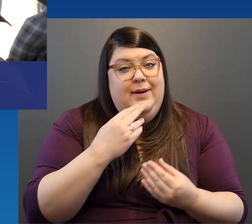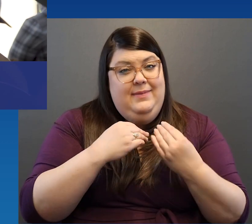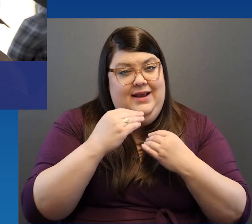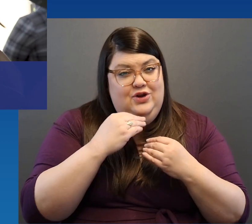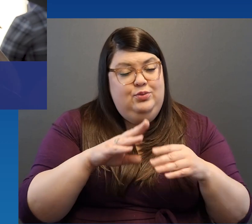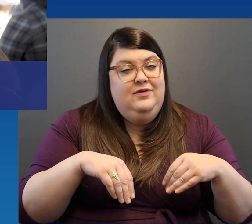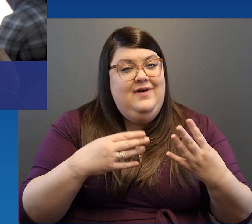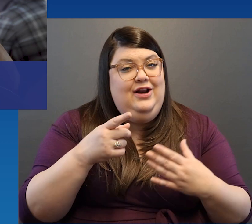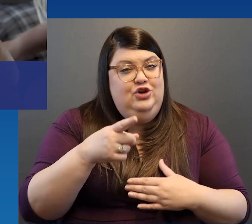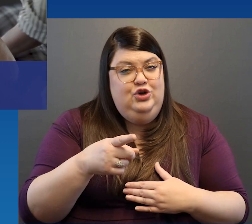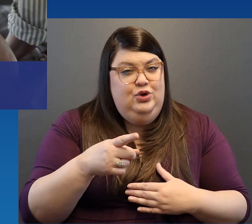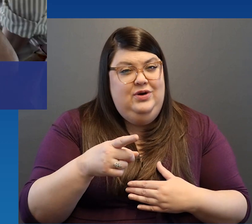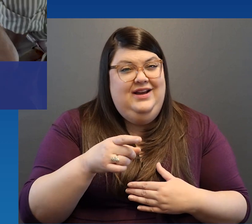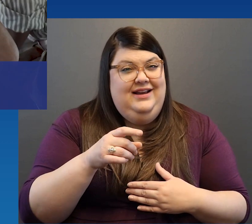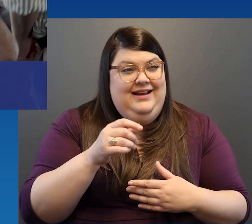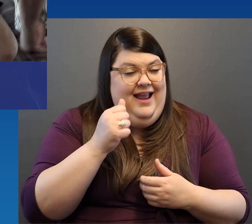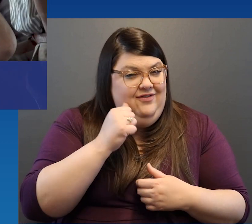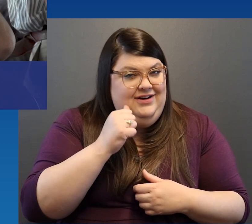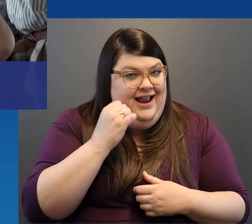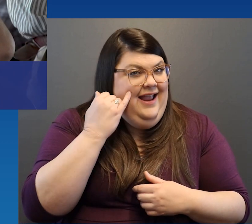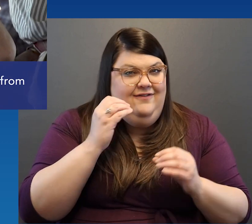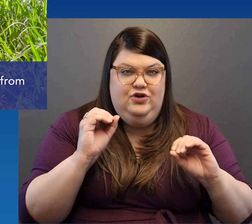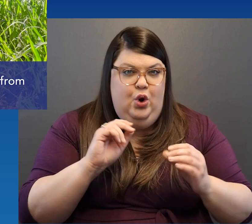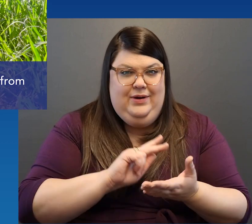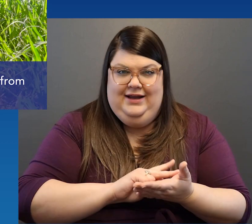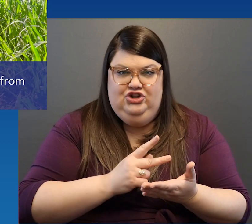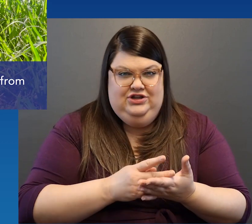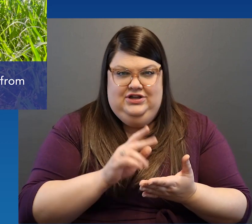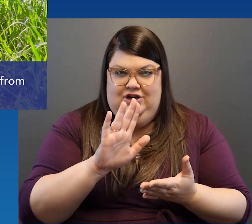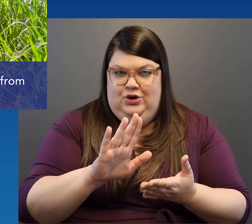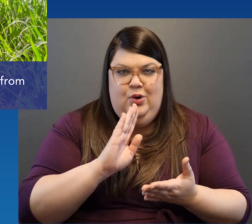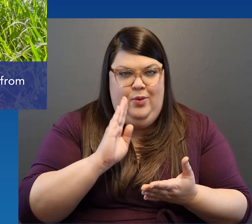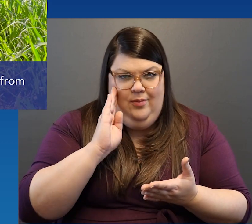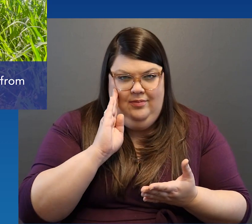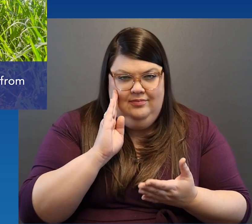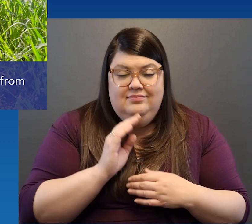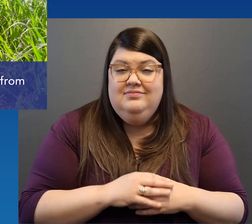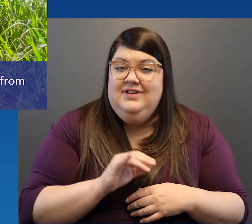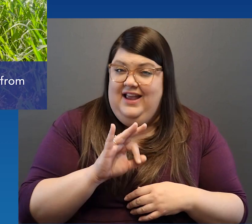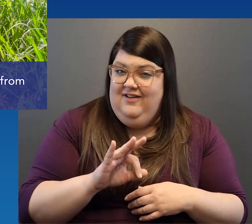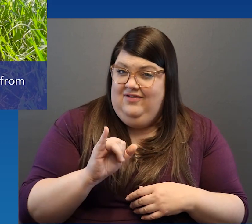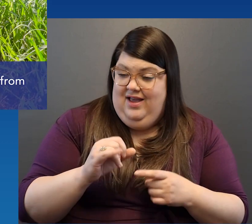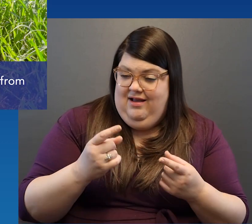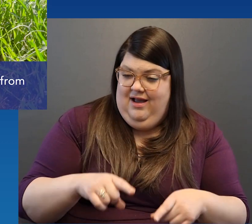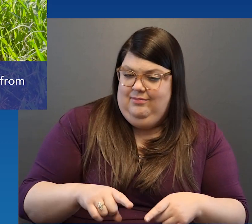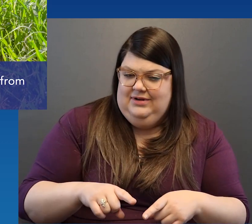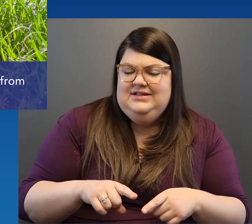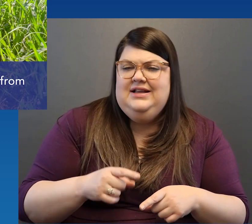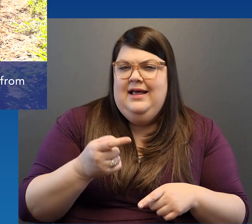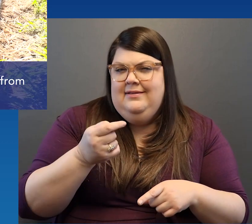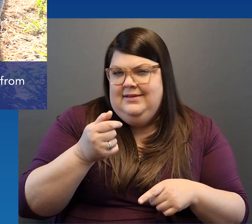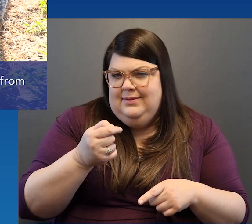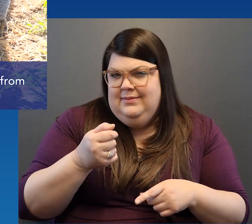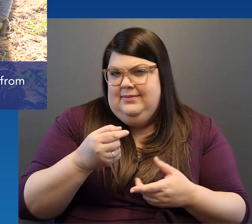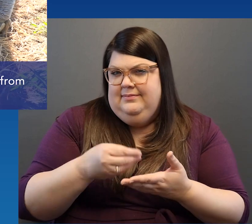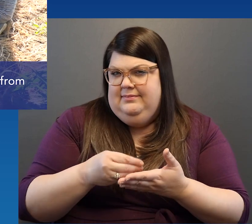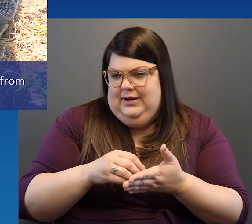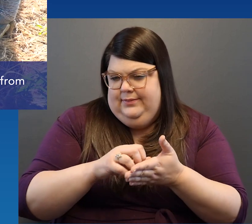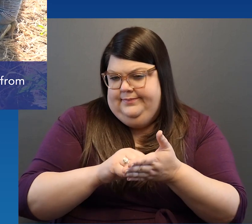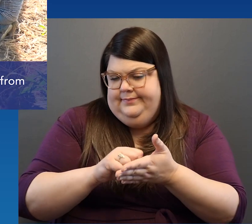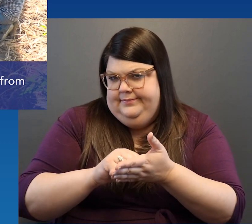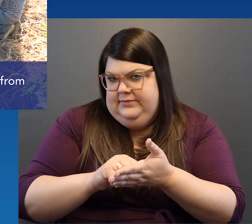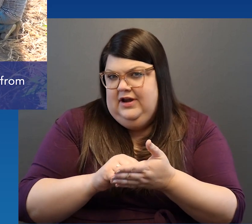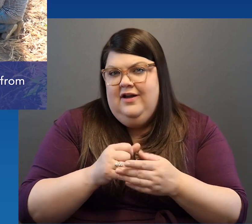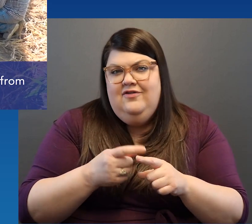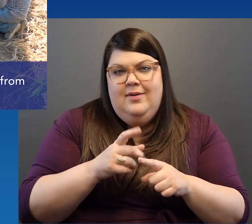day if you do not have a kitchen at your housing site. If that is the case, a minimal amount will be deducted from your daily pay to cover